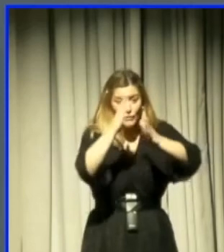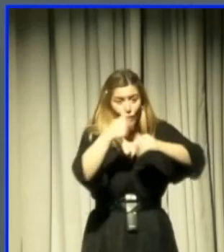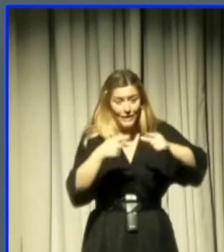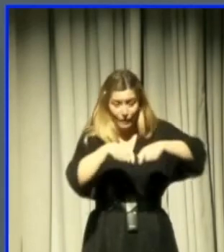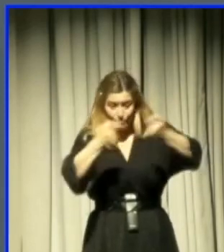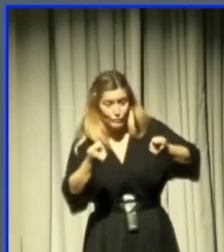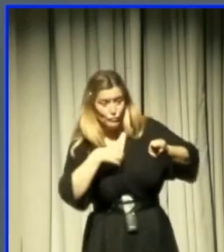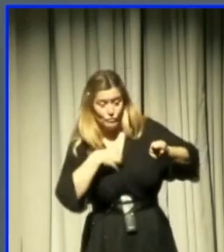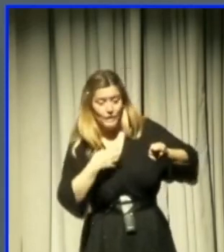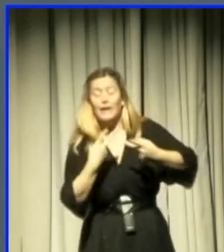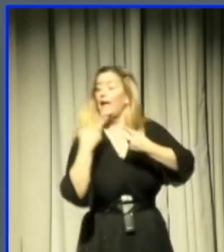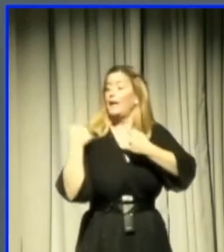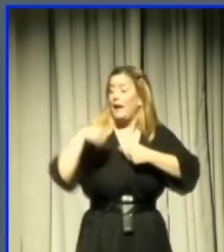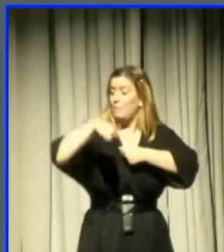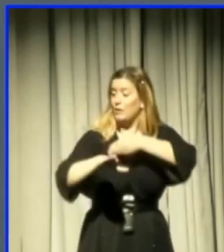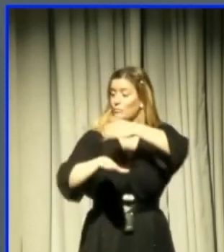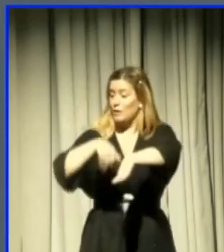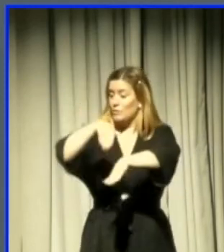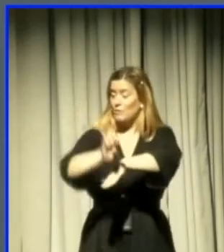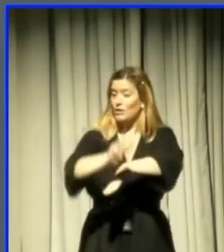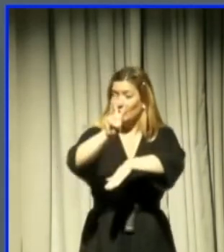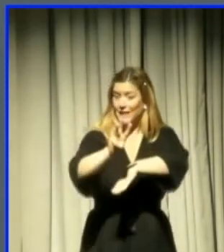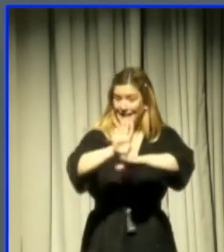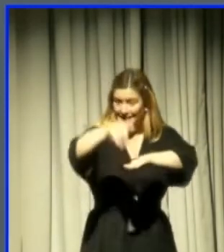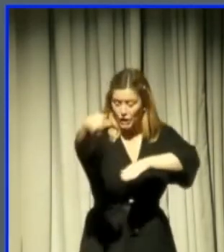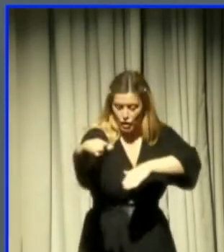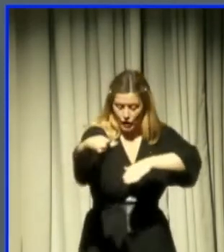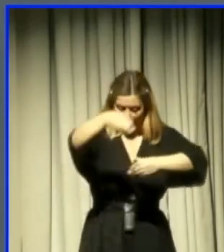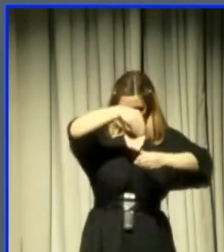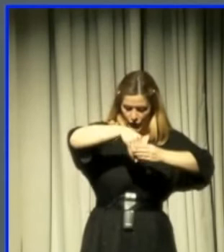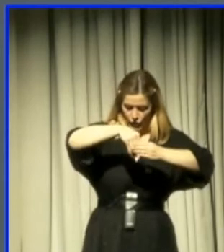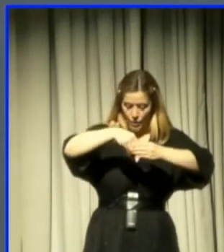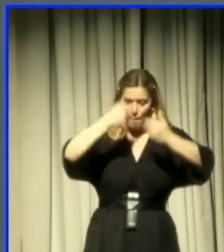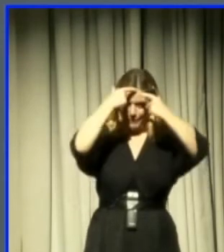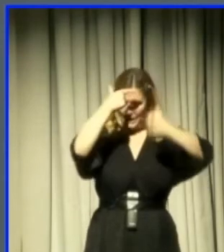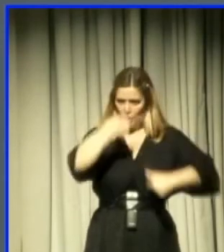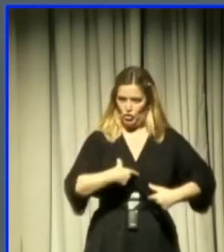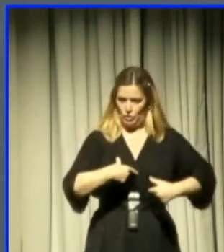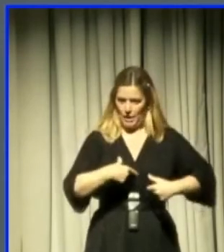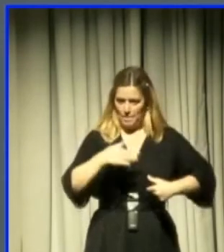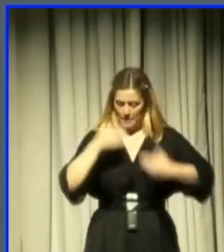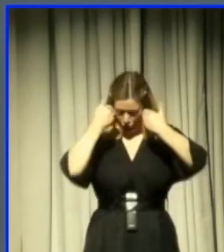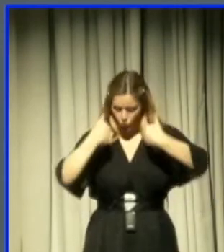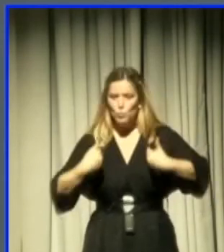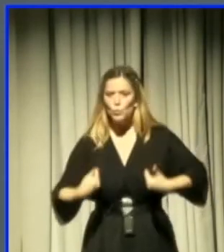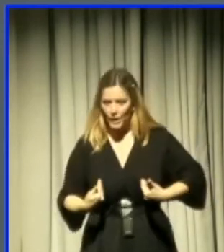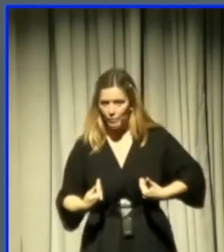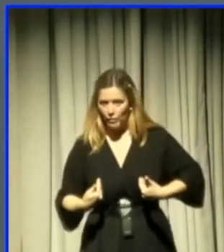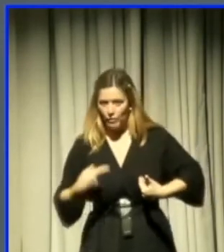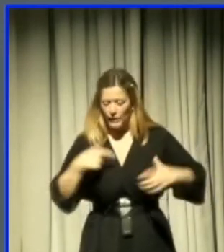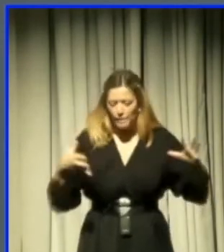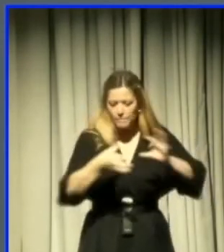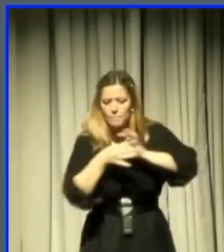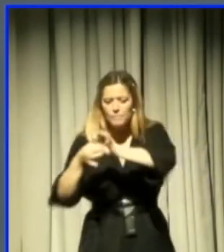indoor, person and body, you see that the visual sameness has an impact